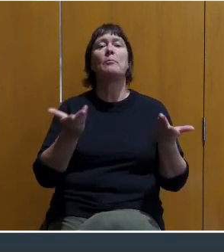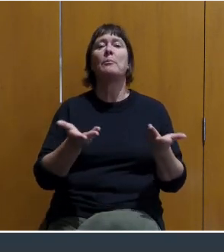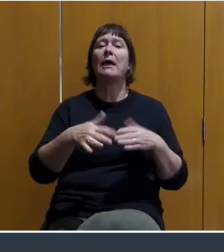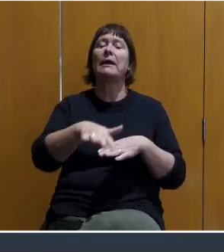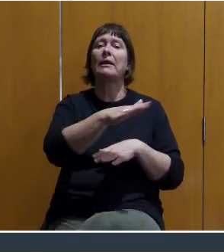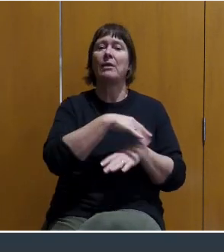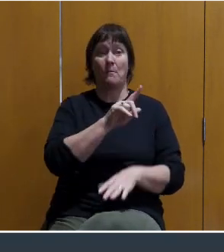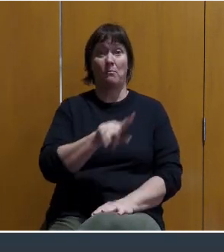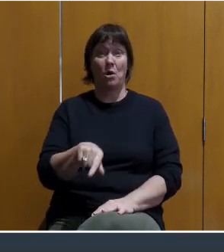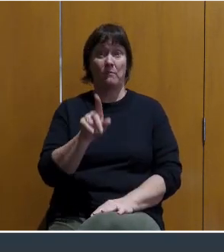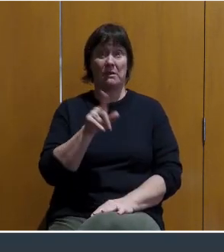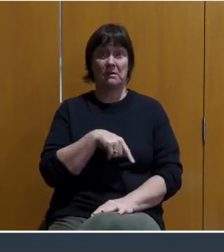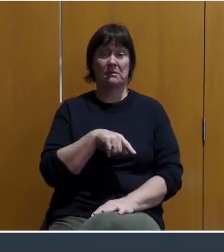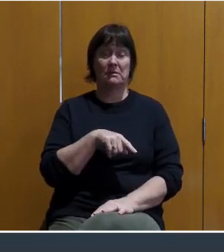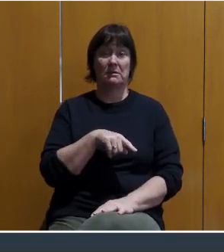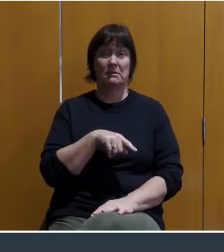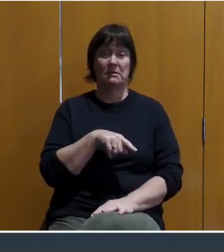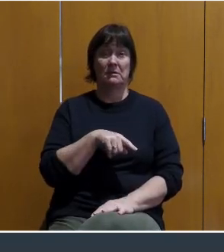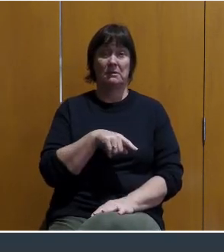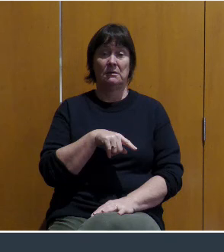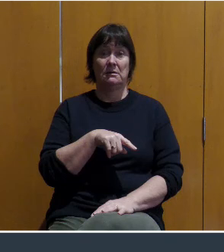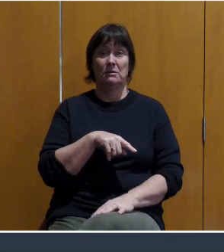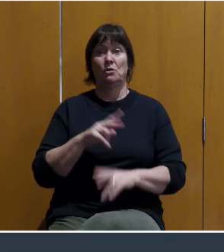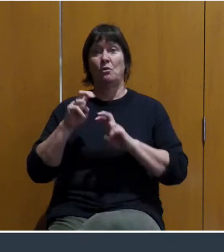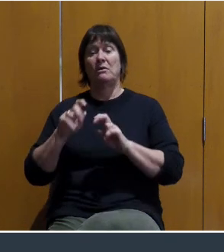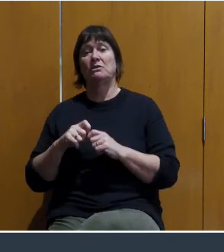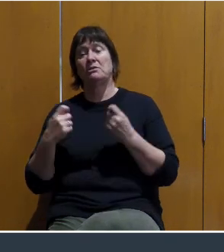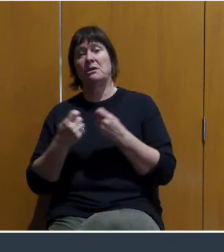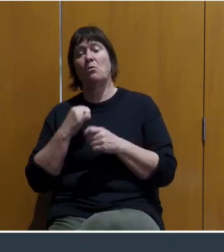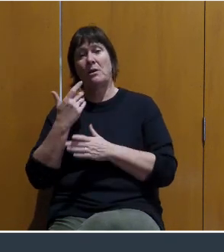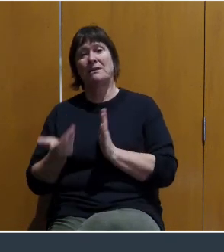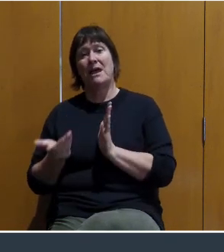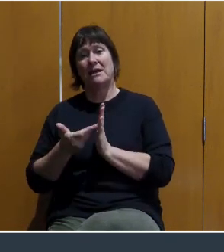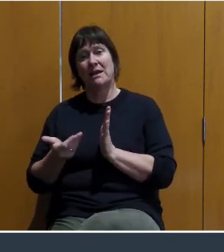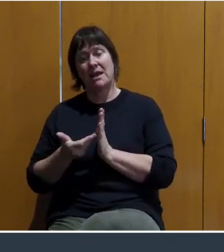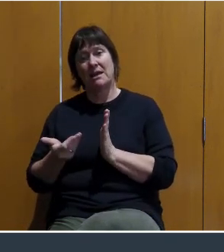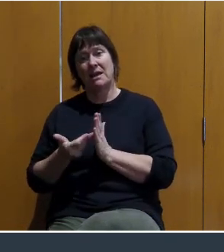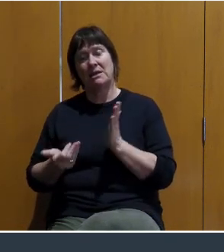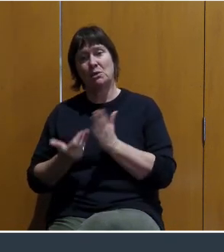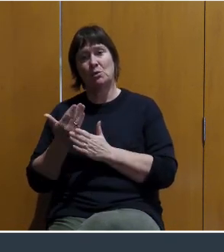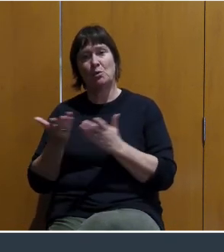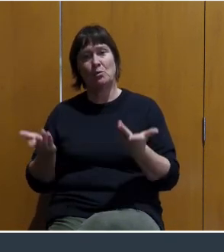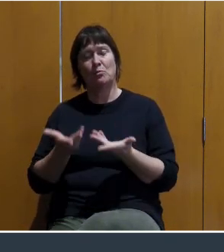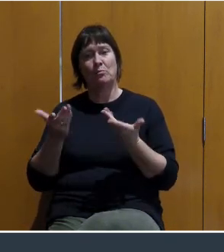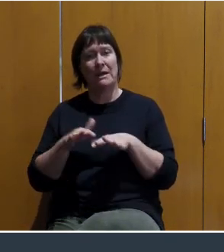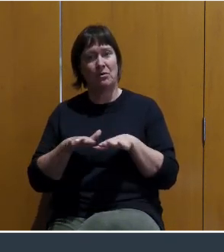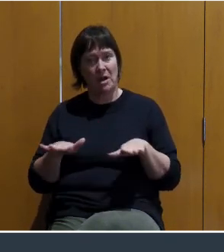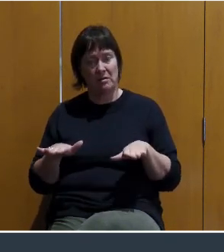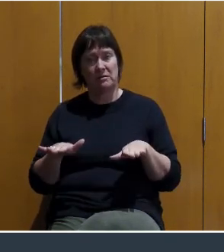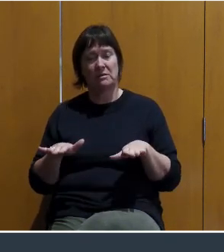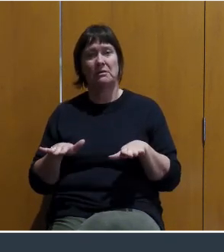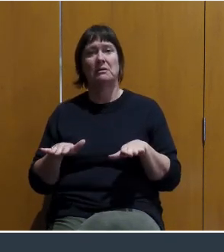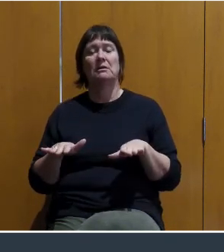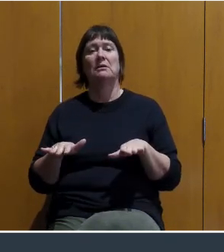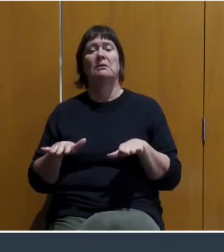areas. The reserve team are constantly adding new playgrounds in our city.